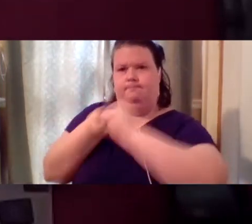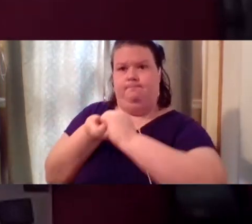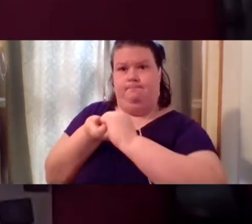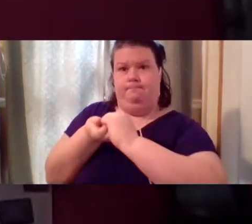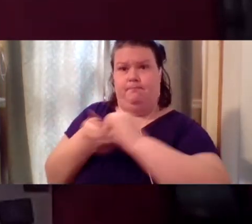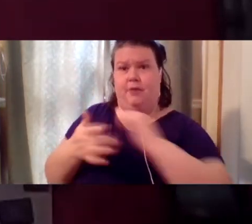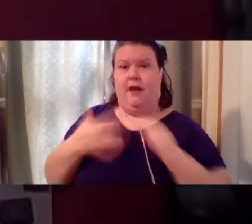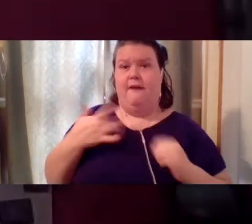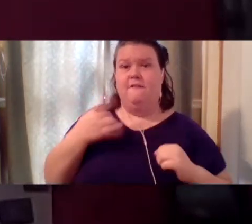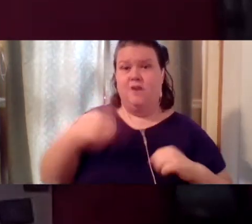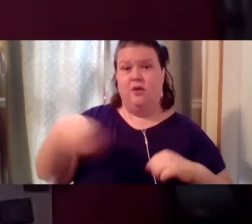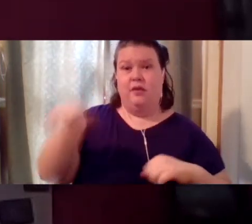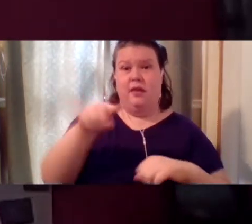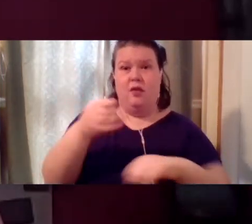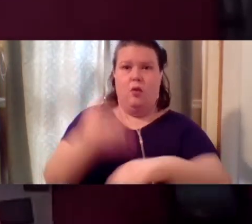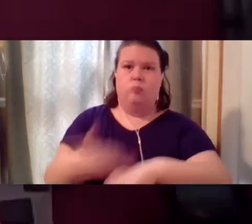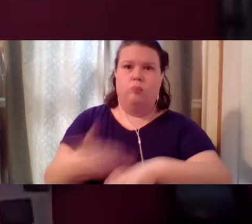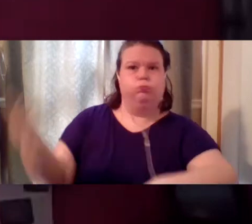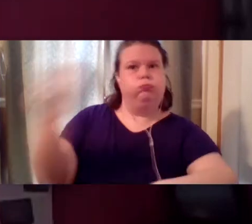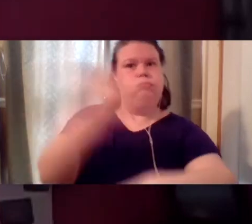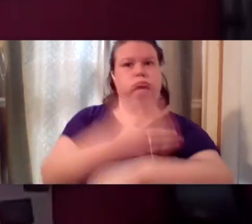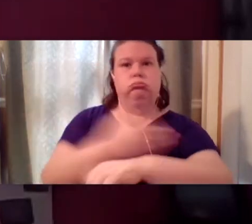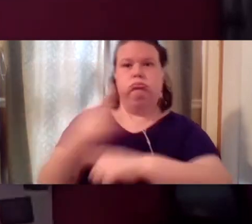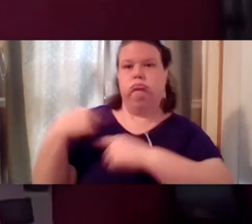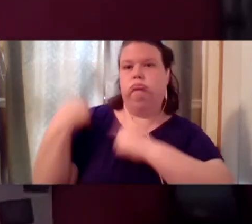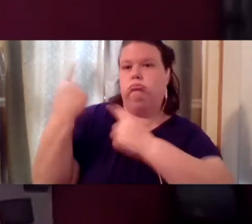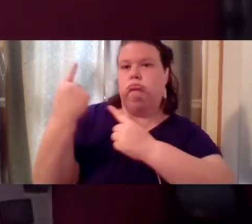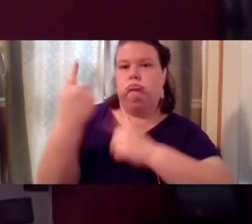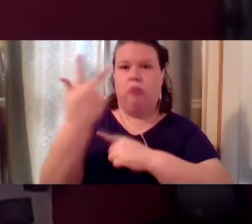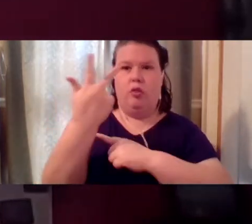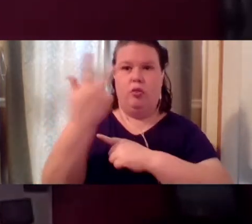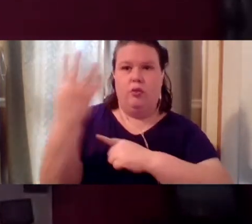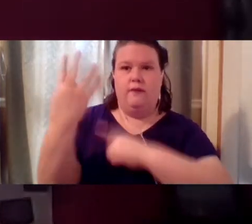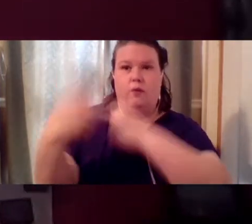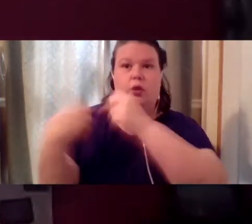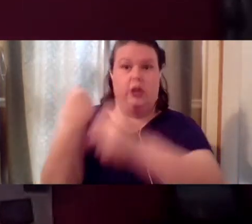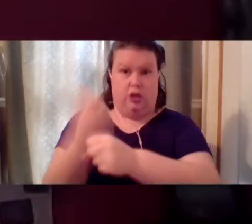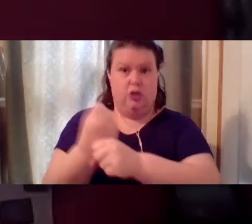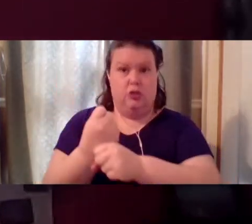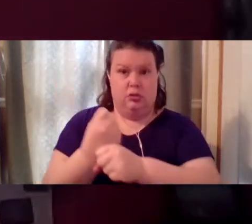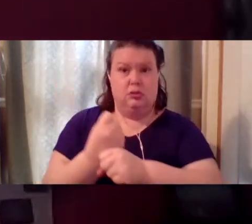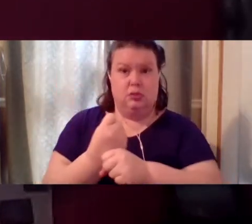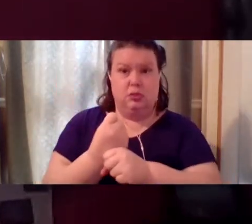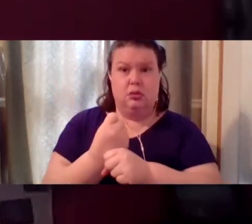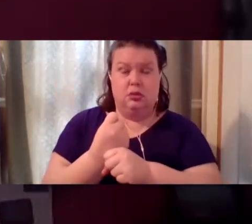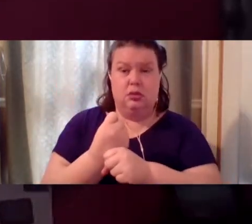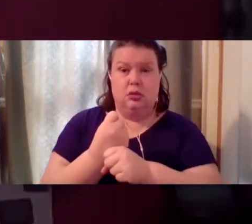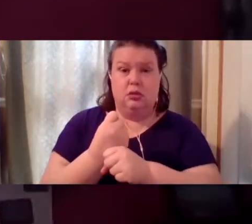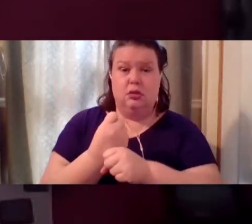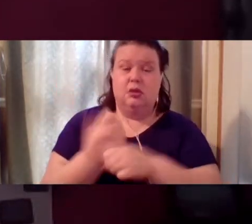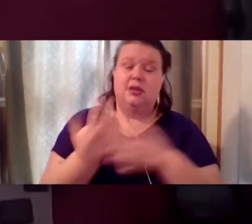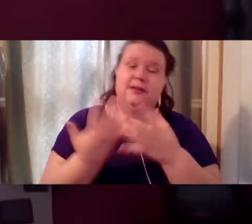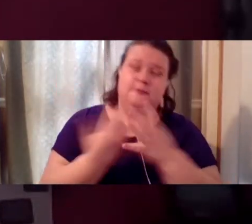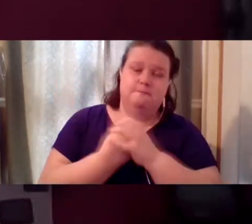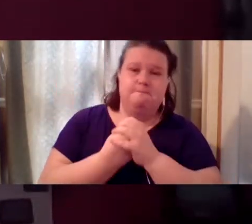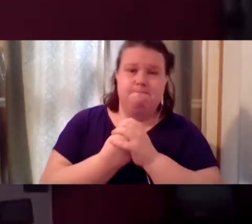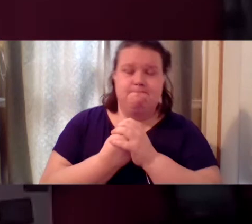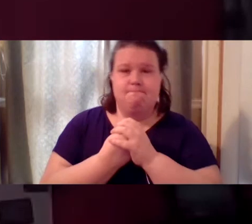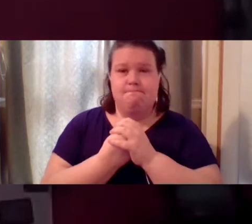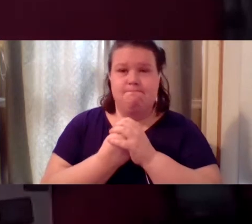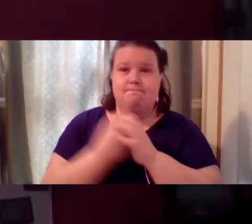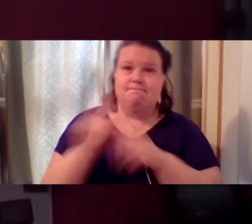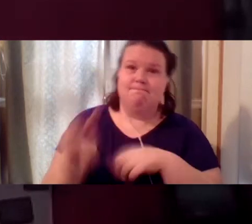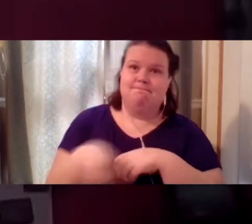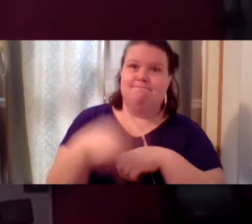strides over the past few years, but I can also recognize the, the kind of situation of that